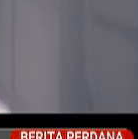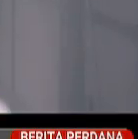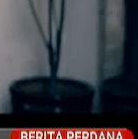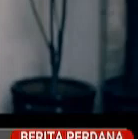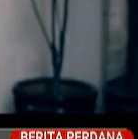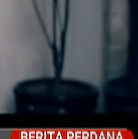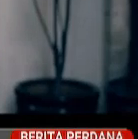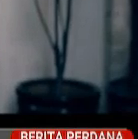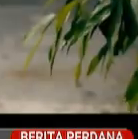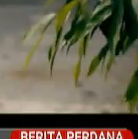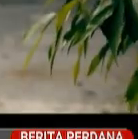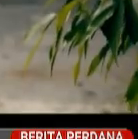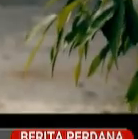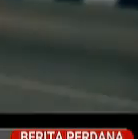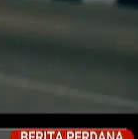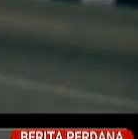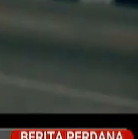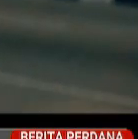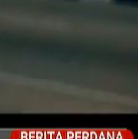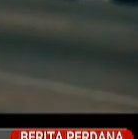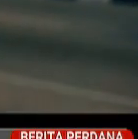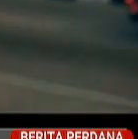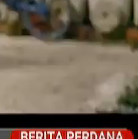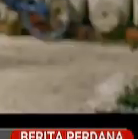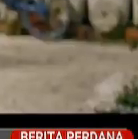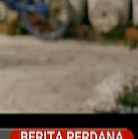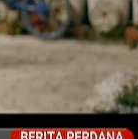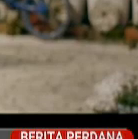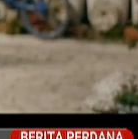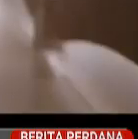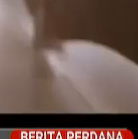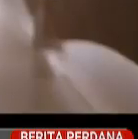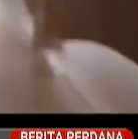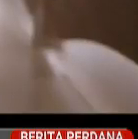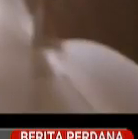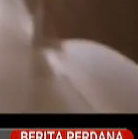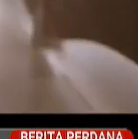Together, we can achieve our greatest ambitions.